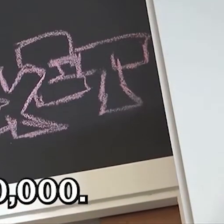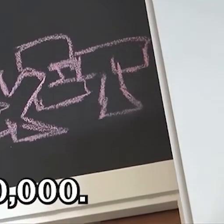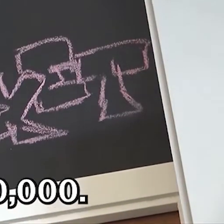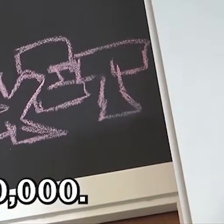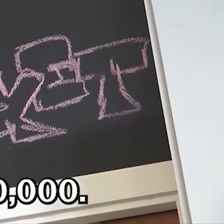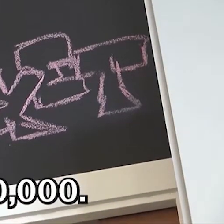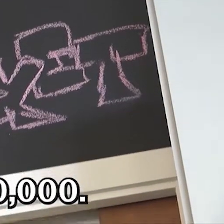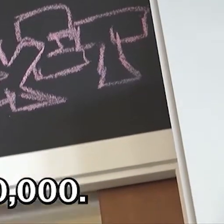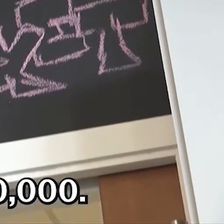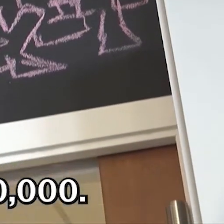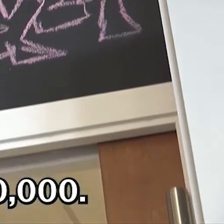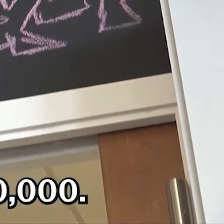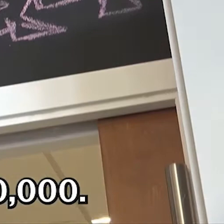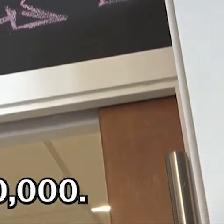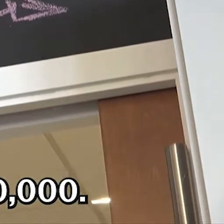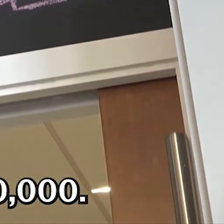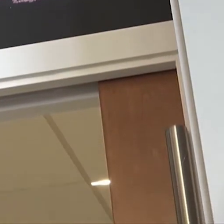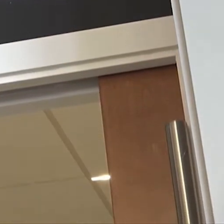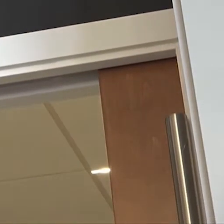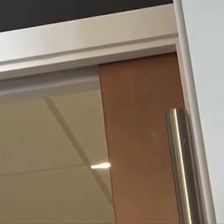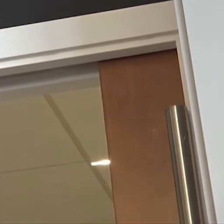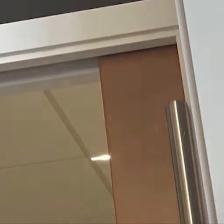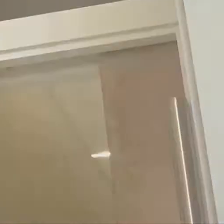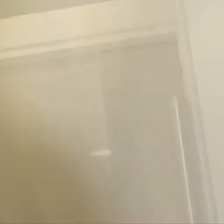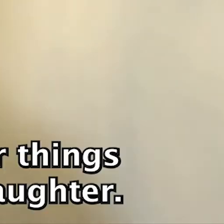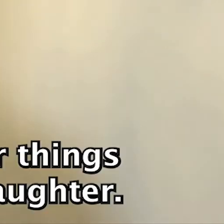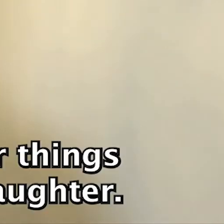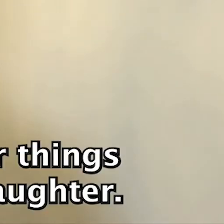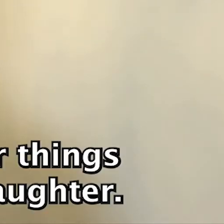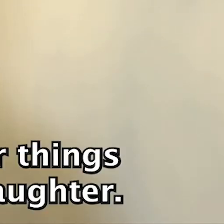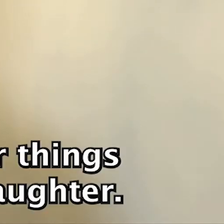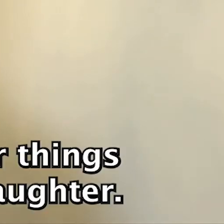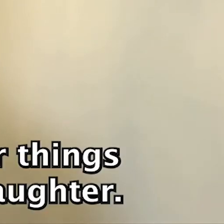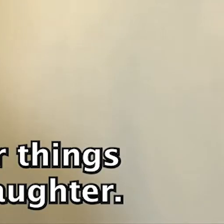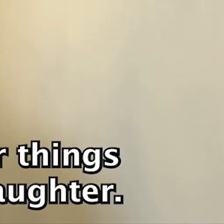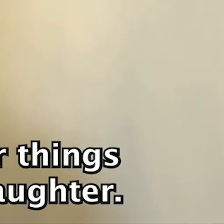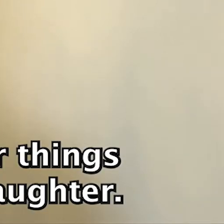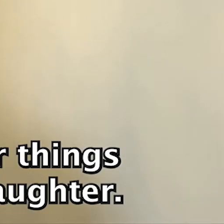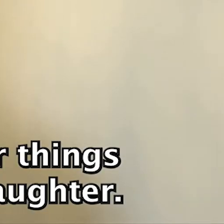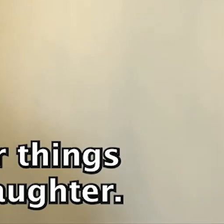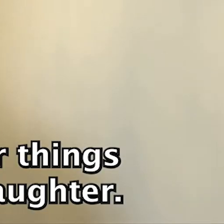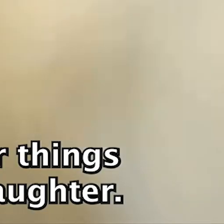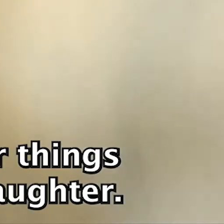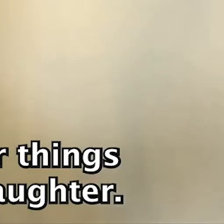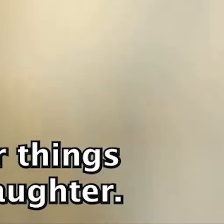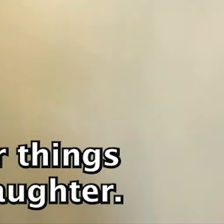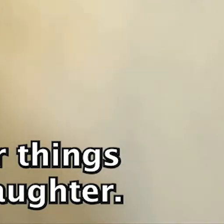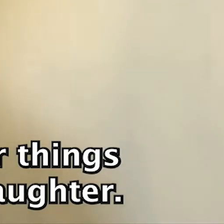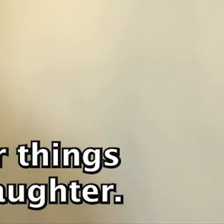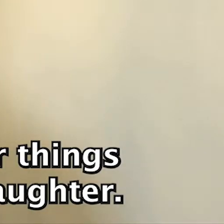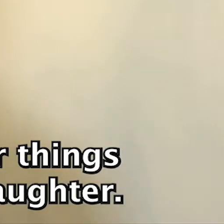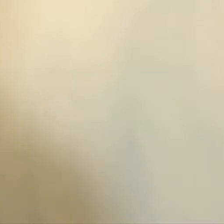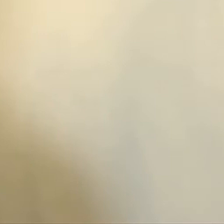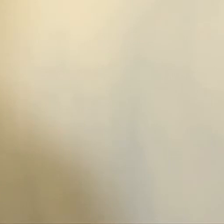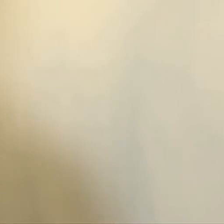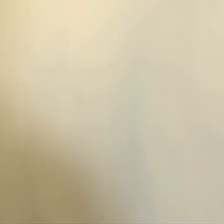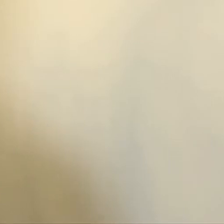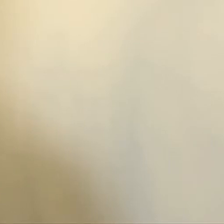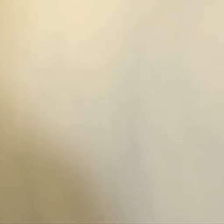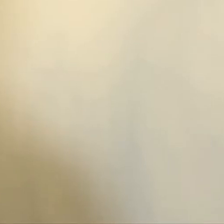very grateful for the $10,000. I was able to buy my daughter things that I couldn't buy my first daughter.